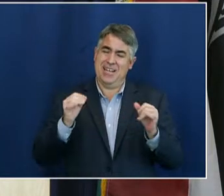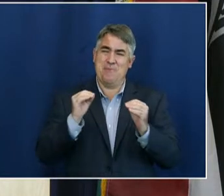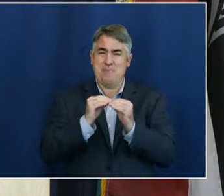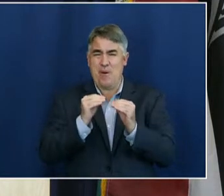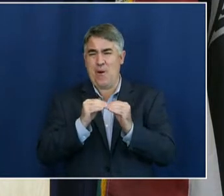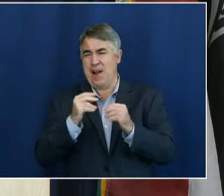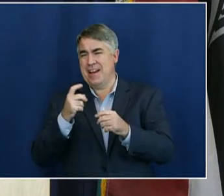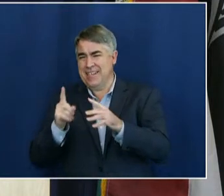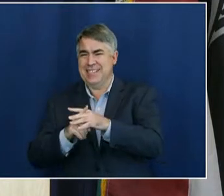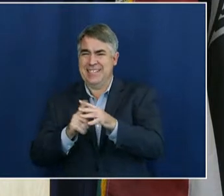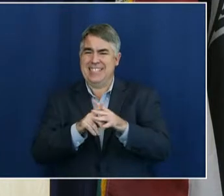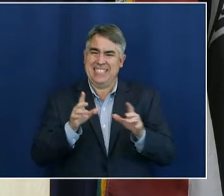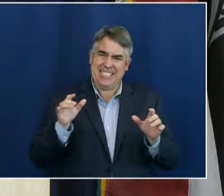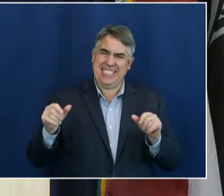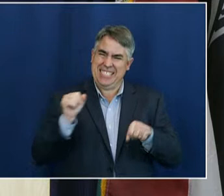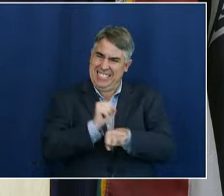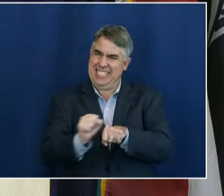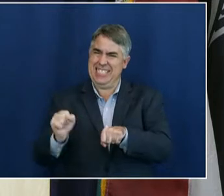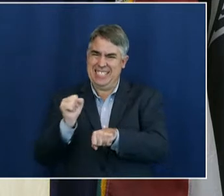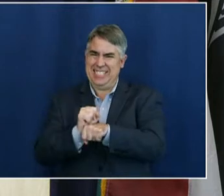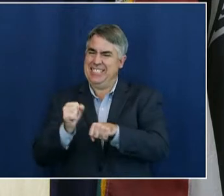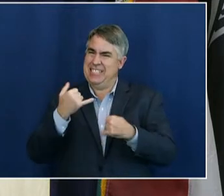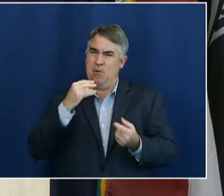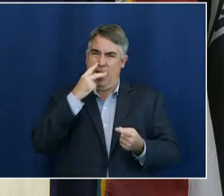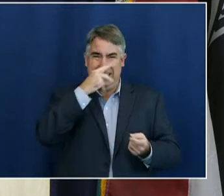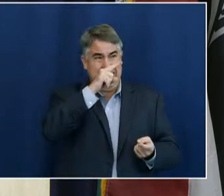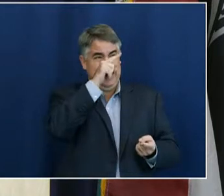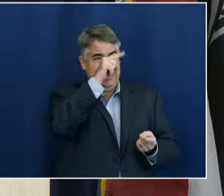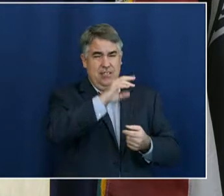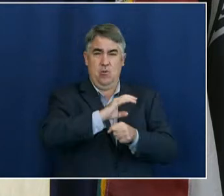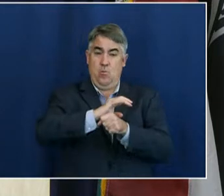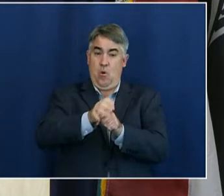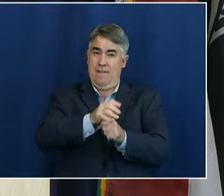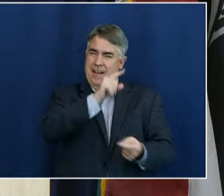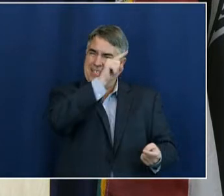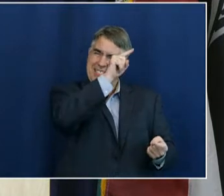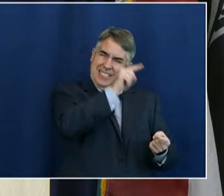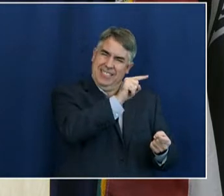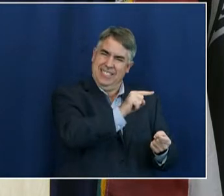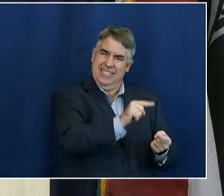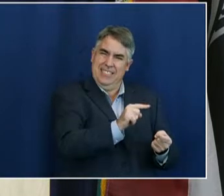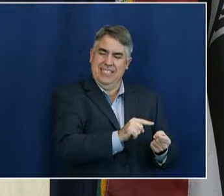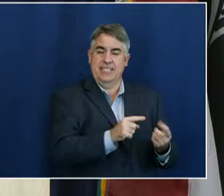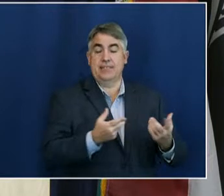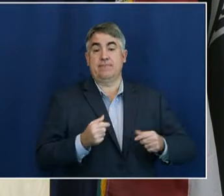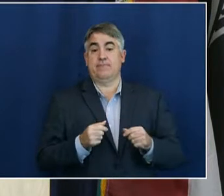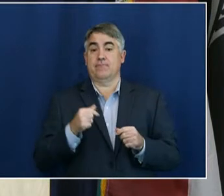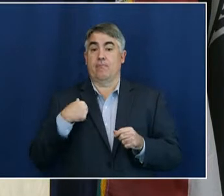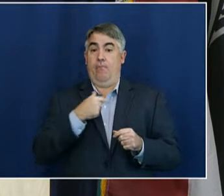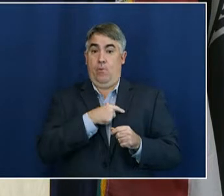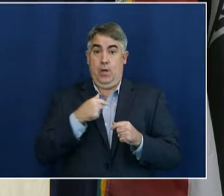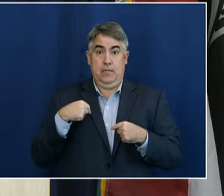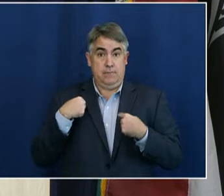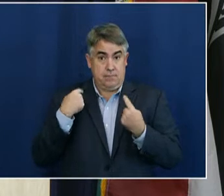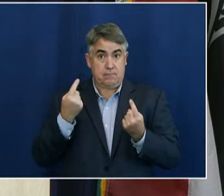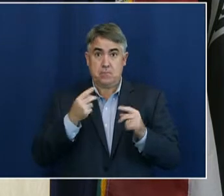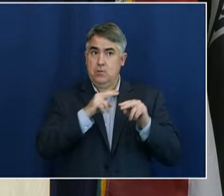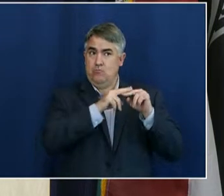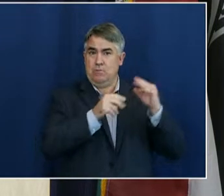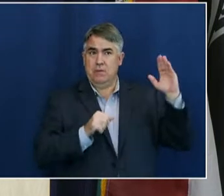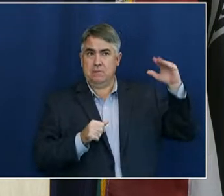effort of bringing down our positivity rate. We want to see the downward trend we've been experiencing in cases